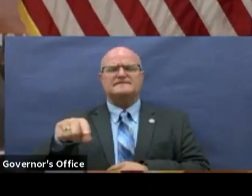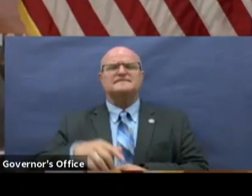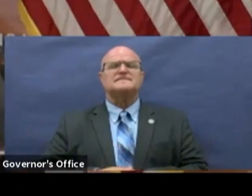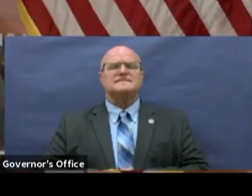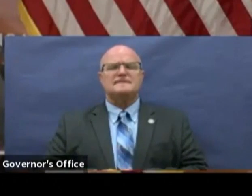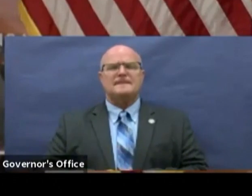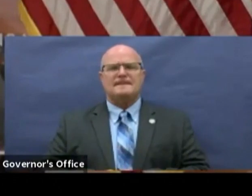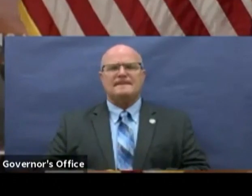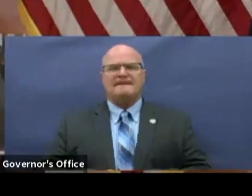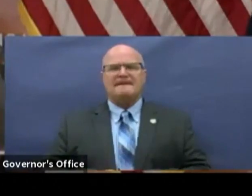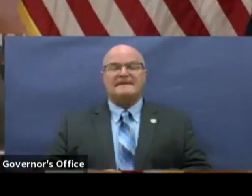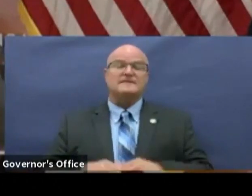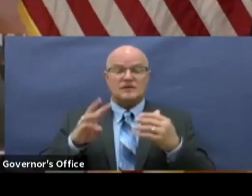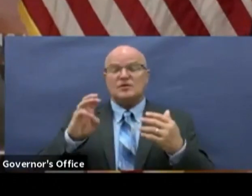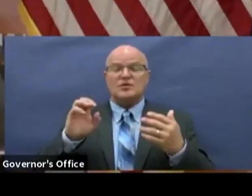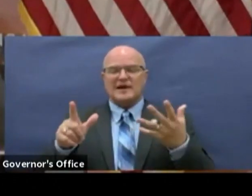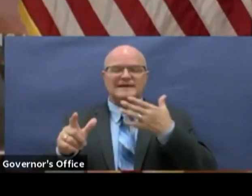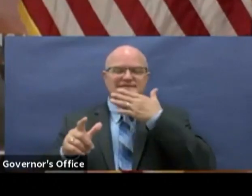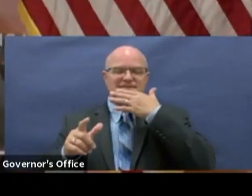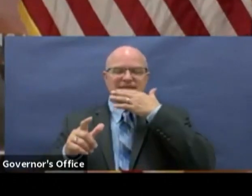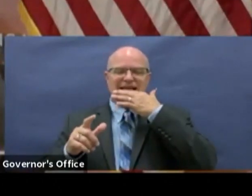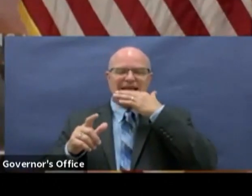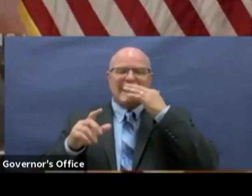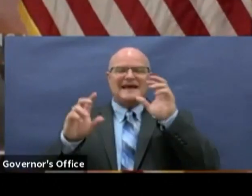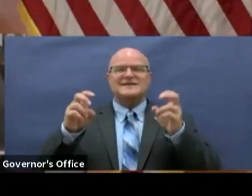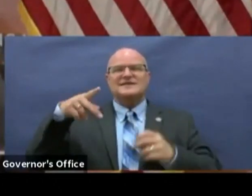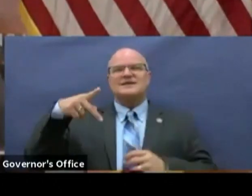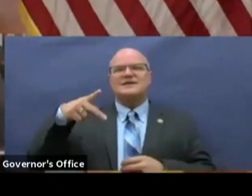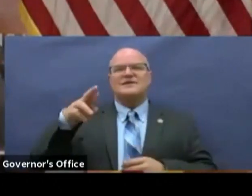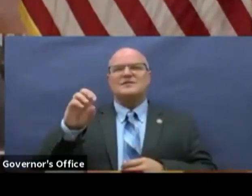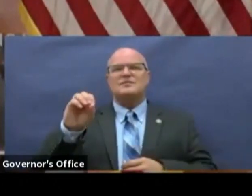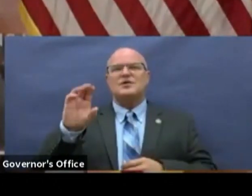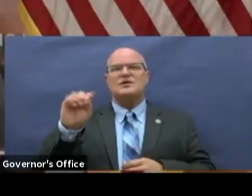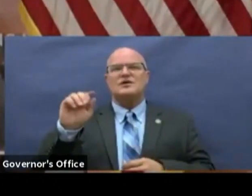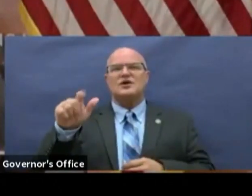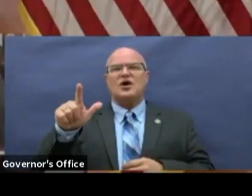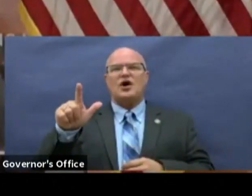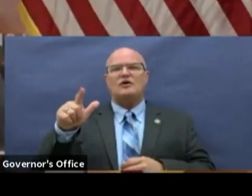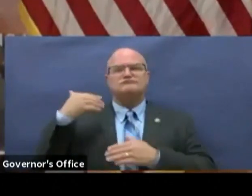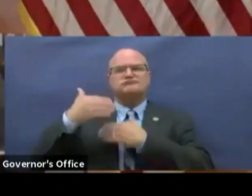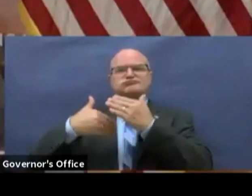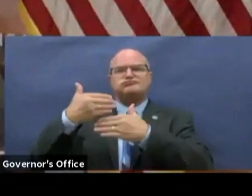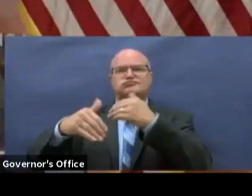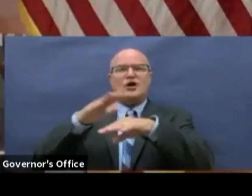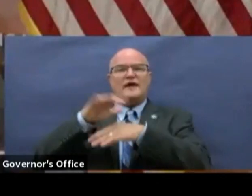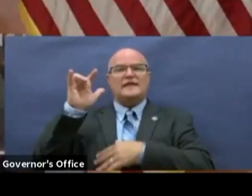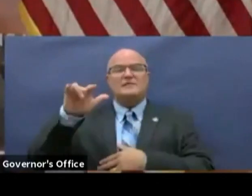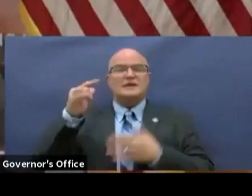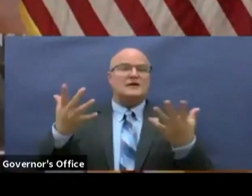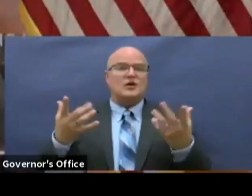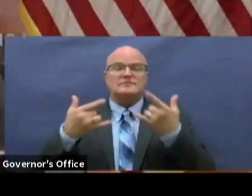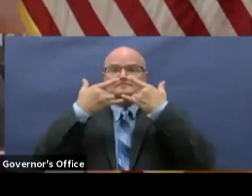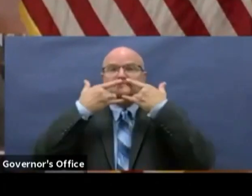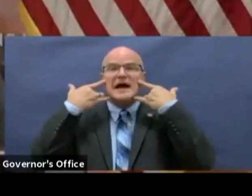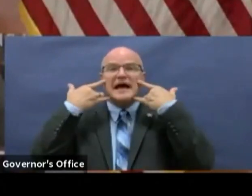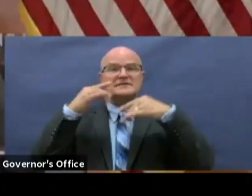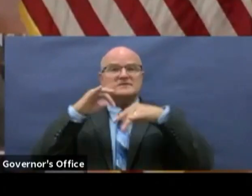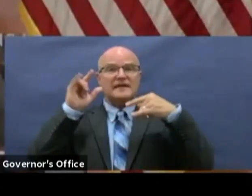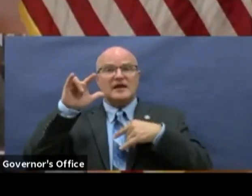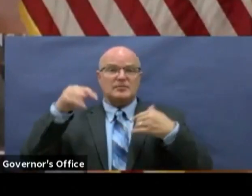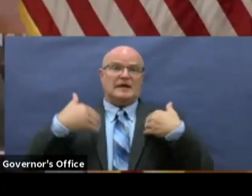Well, Dr. Romero, in terms of the protocol on the plane, we wore masks on the